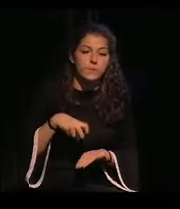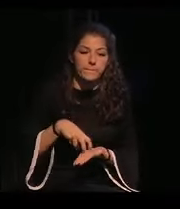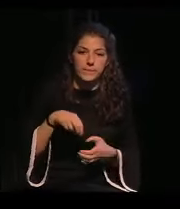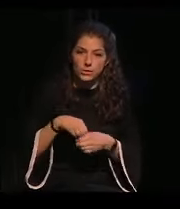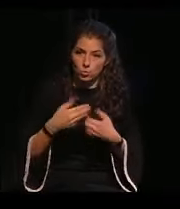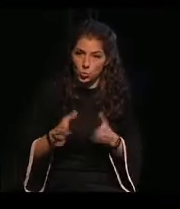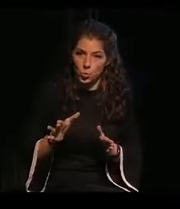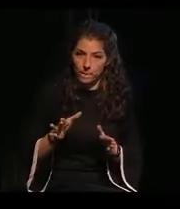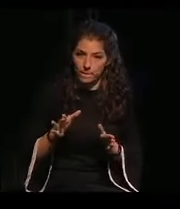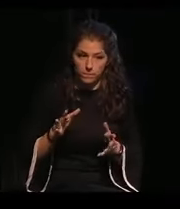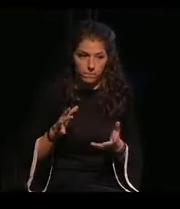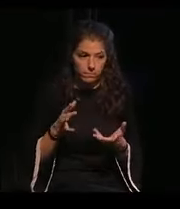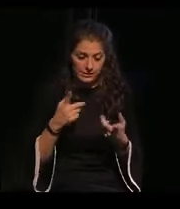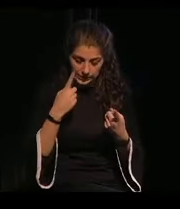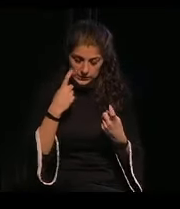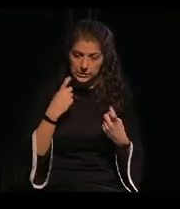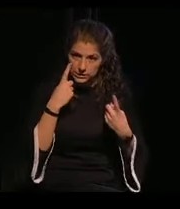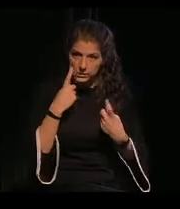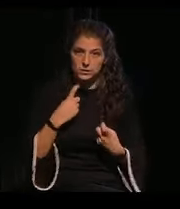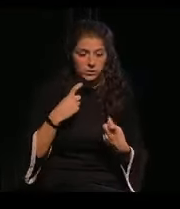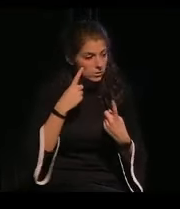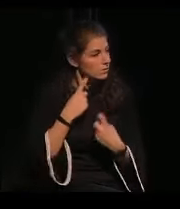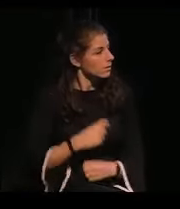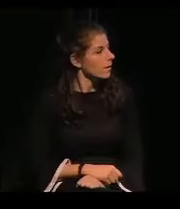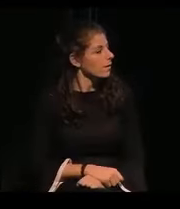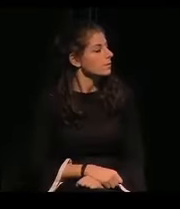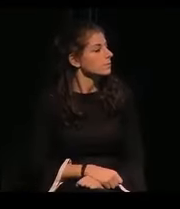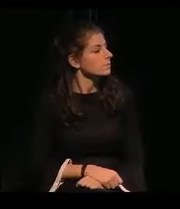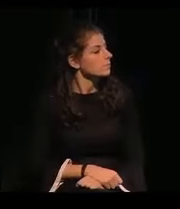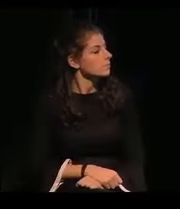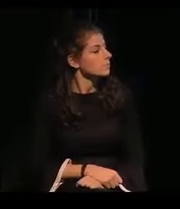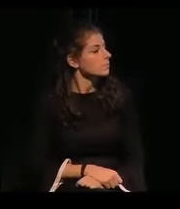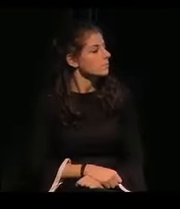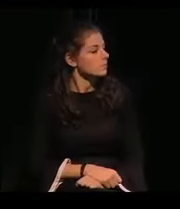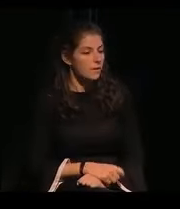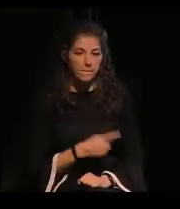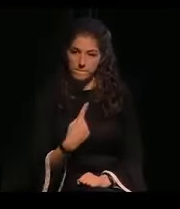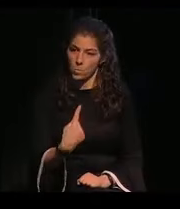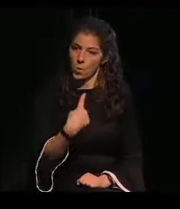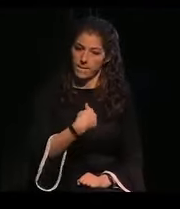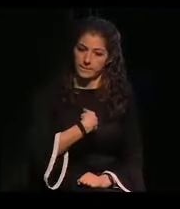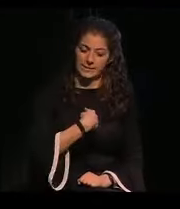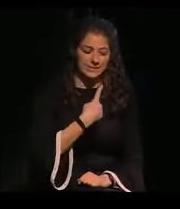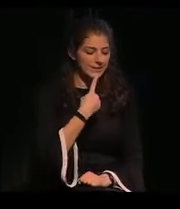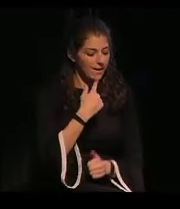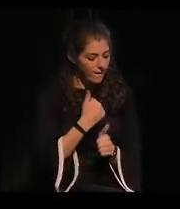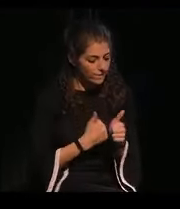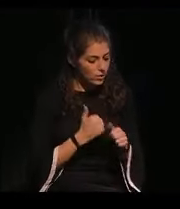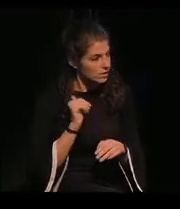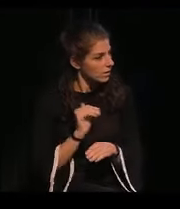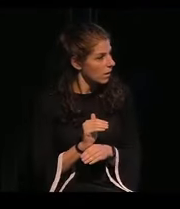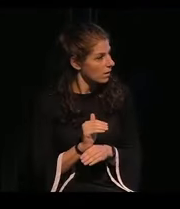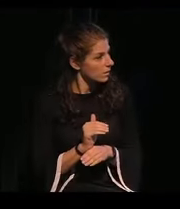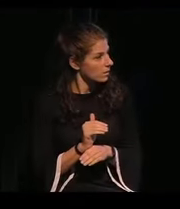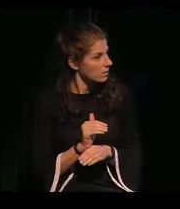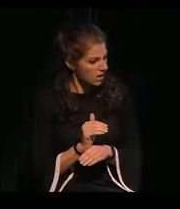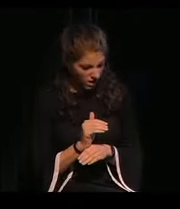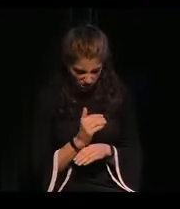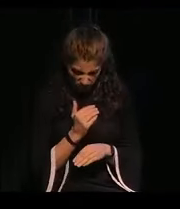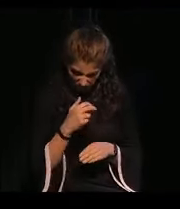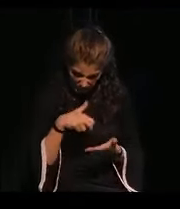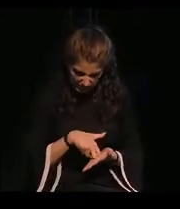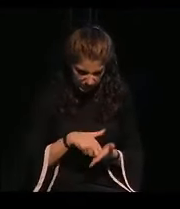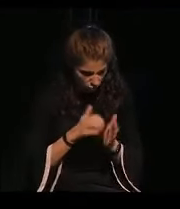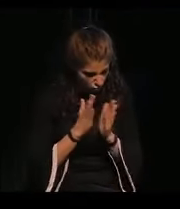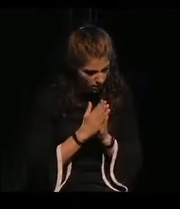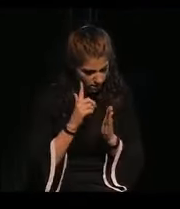room, with tears running down her face. And she pointed at me and said, every single night, I go on my knees